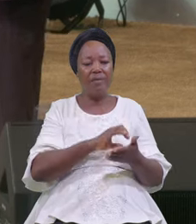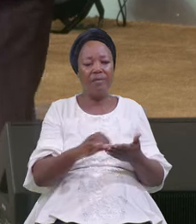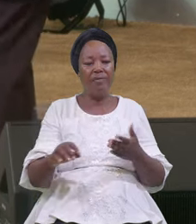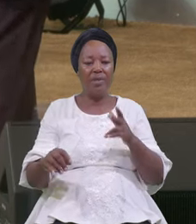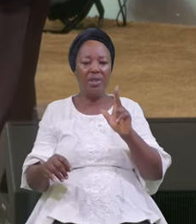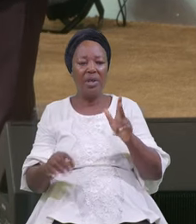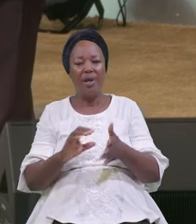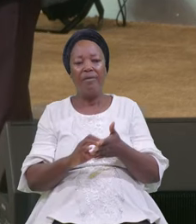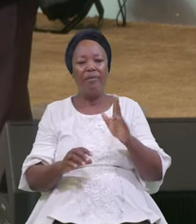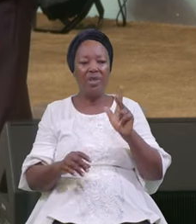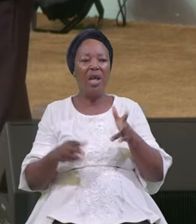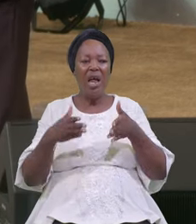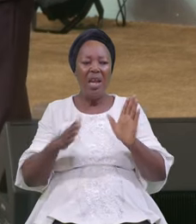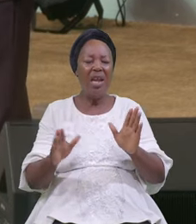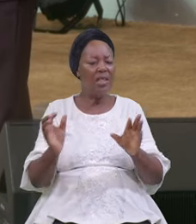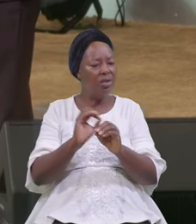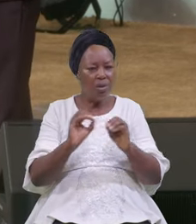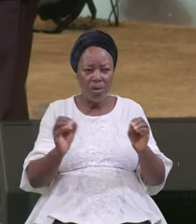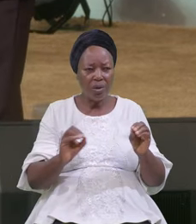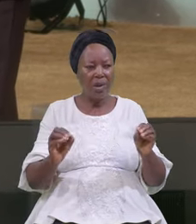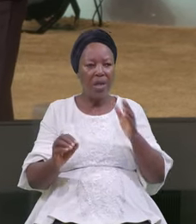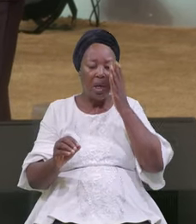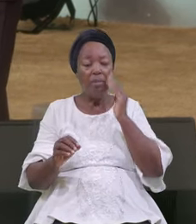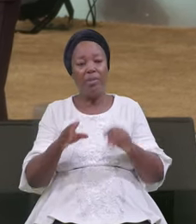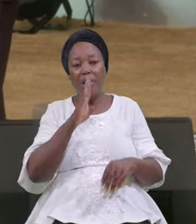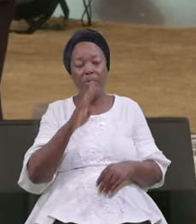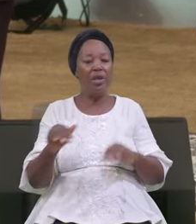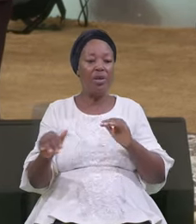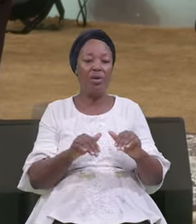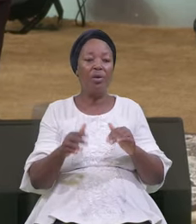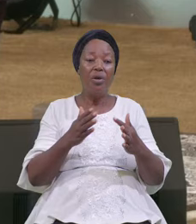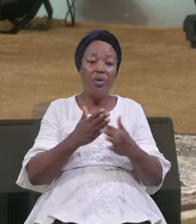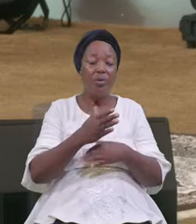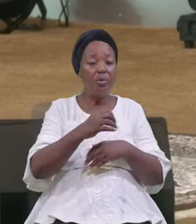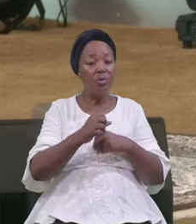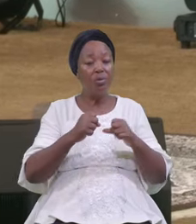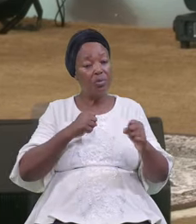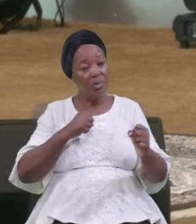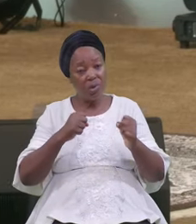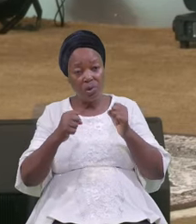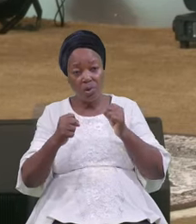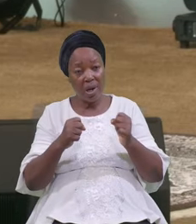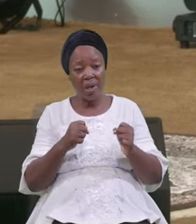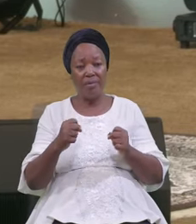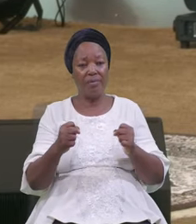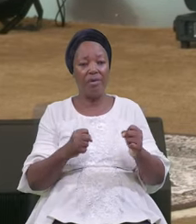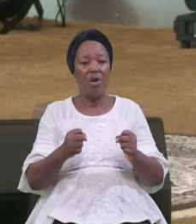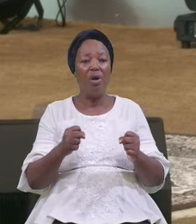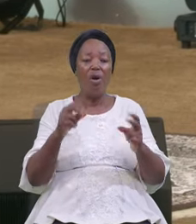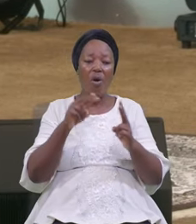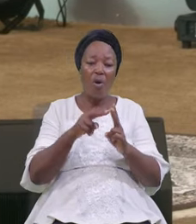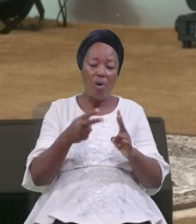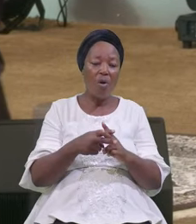In verse 3, let nothing be done through strife or